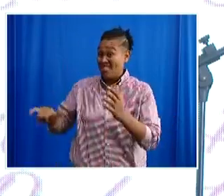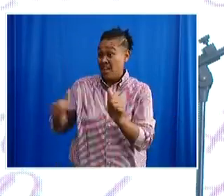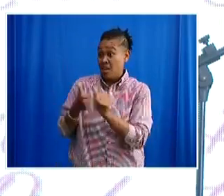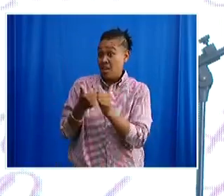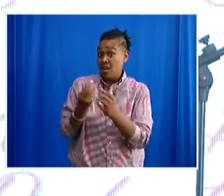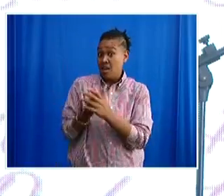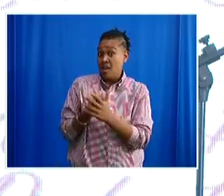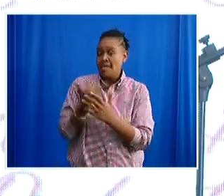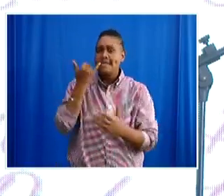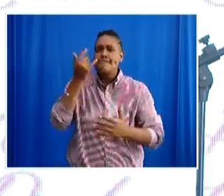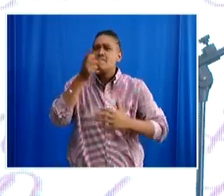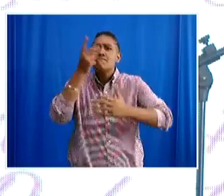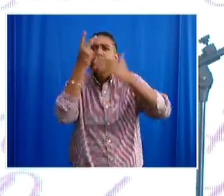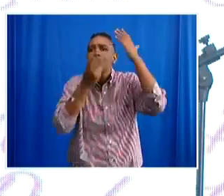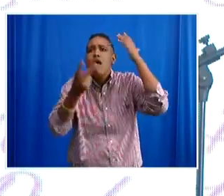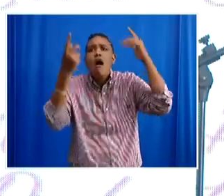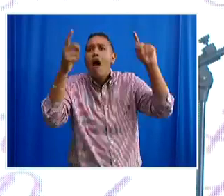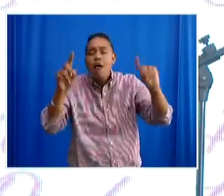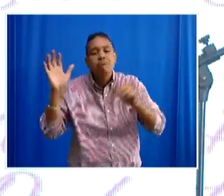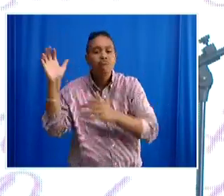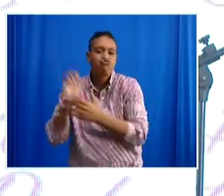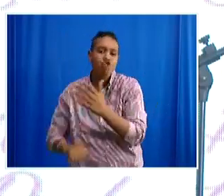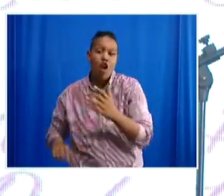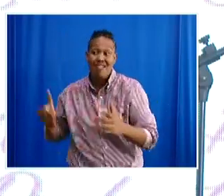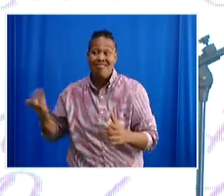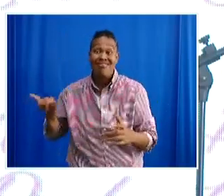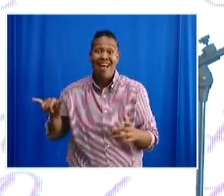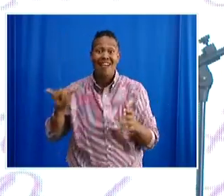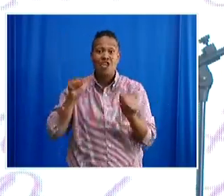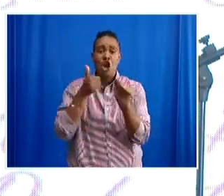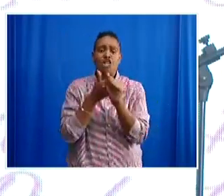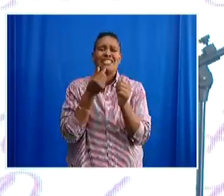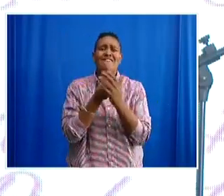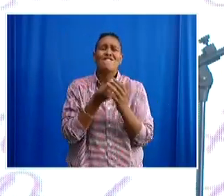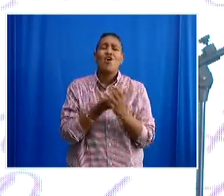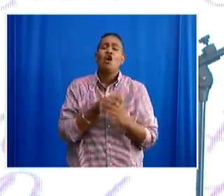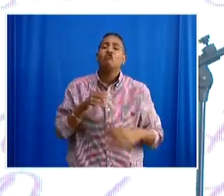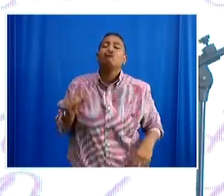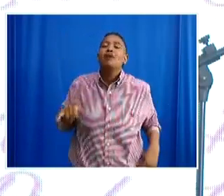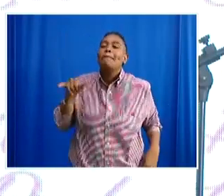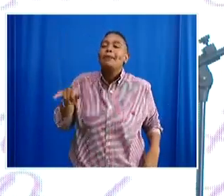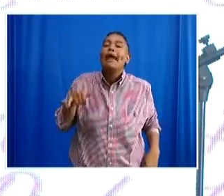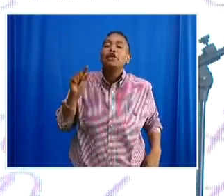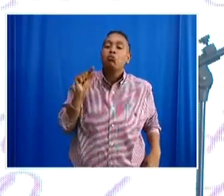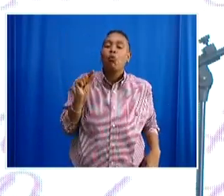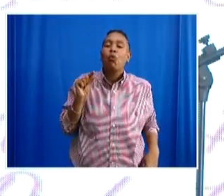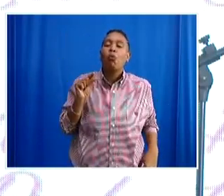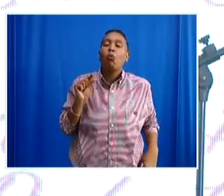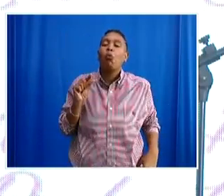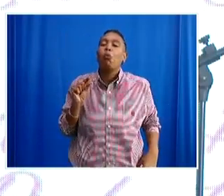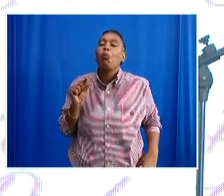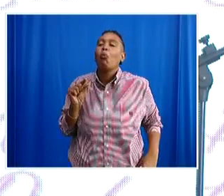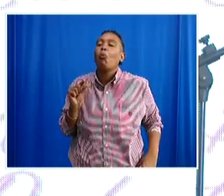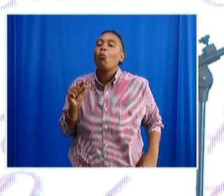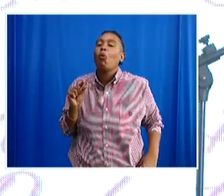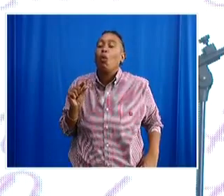of unforeseen circumstances. But that contingencies fund has remained small in